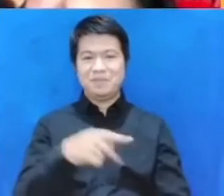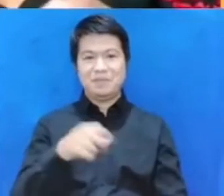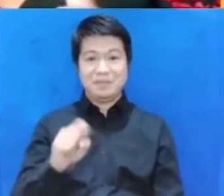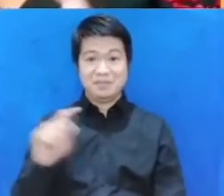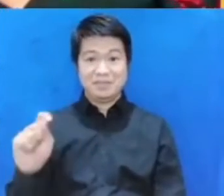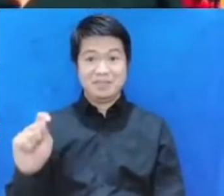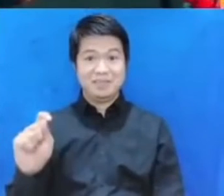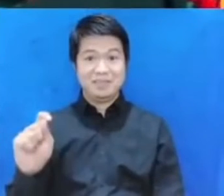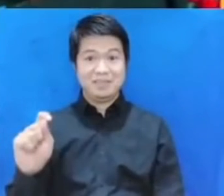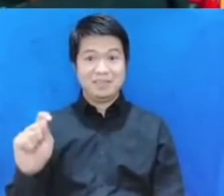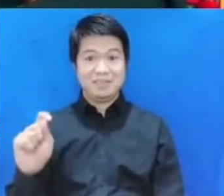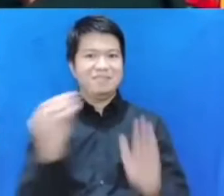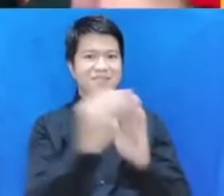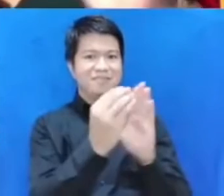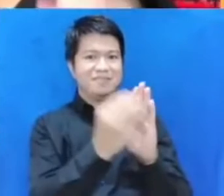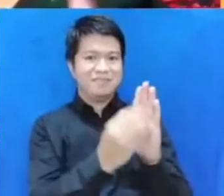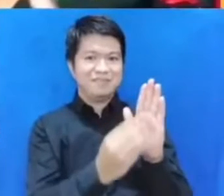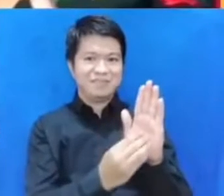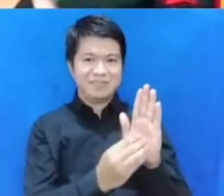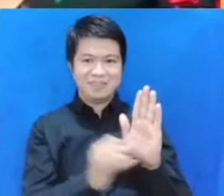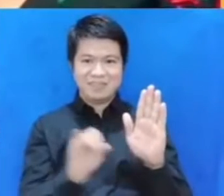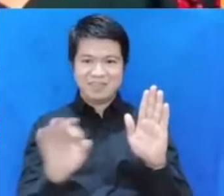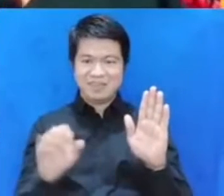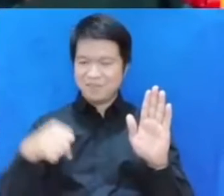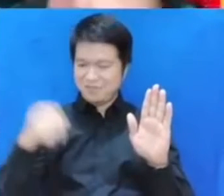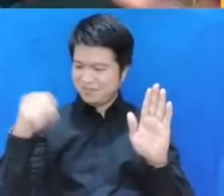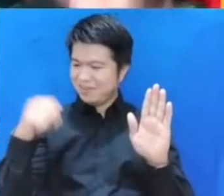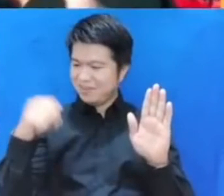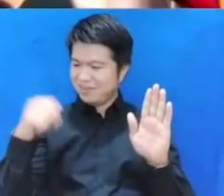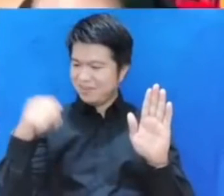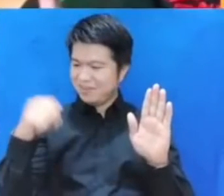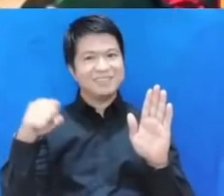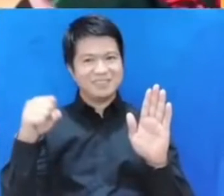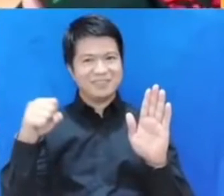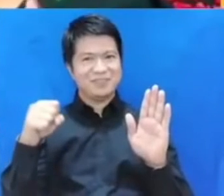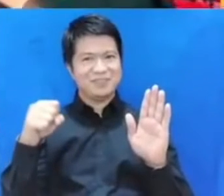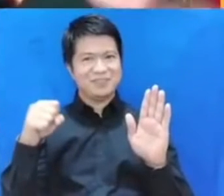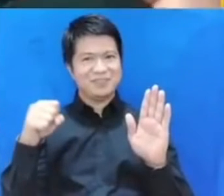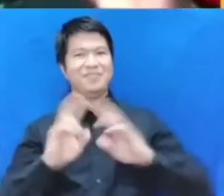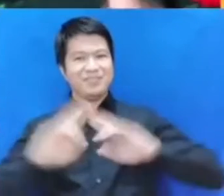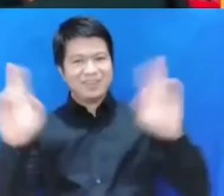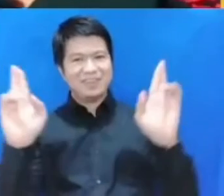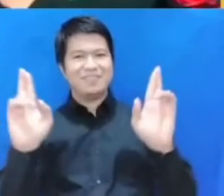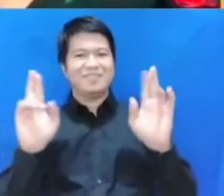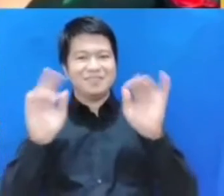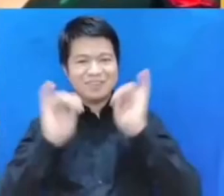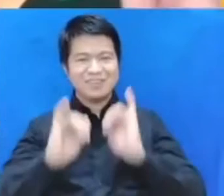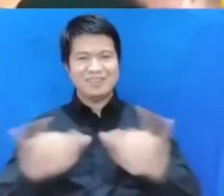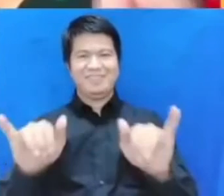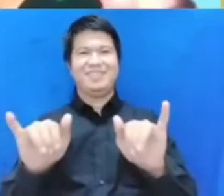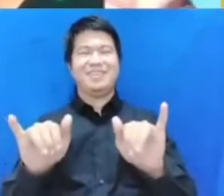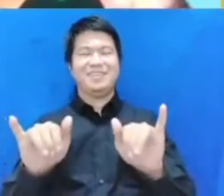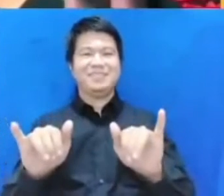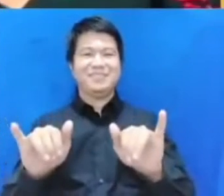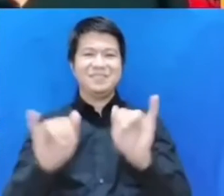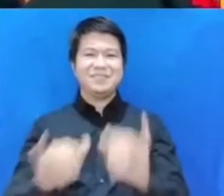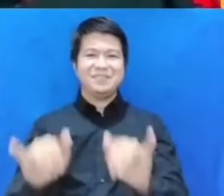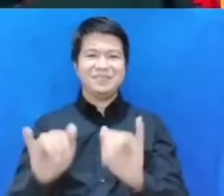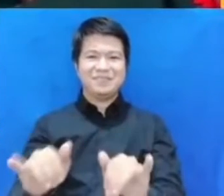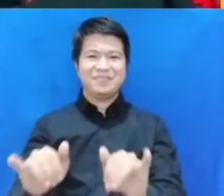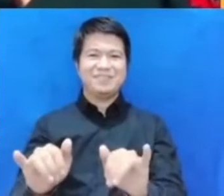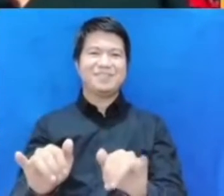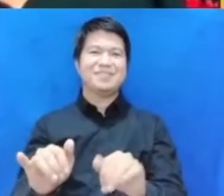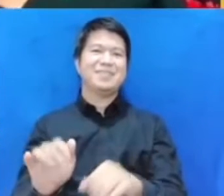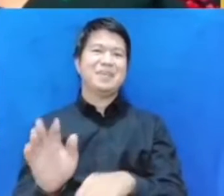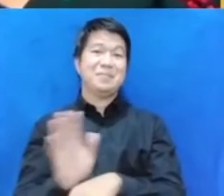If yes, then watch out and kindly stay tuned for the release of episode 2,